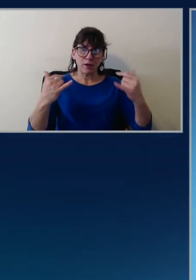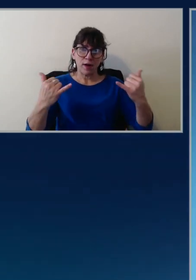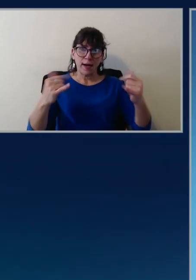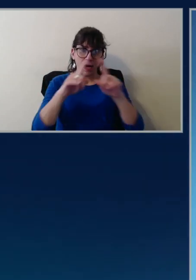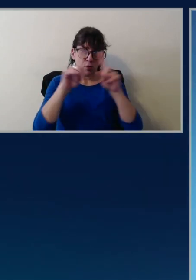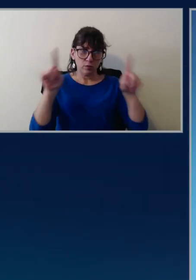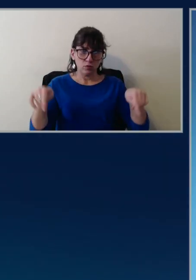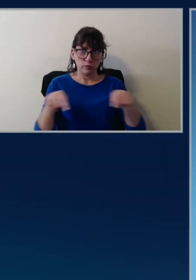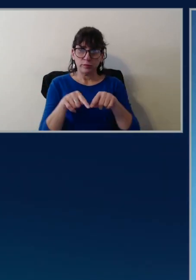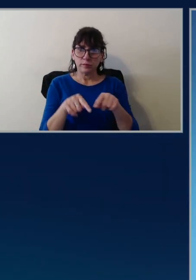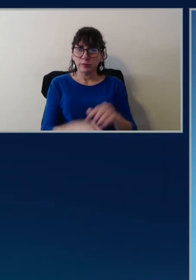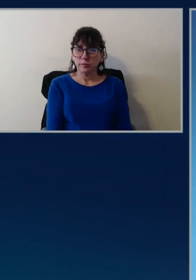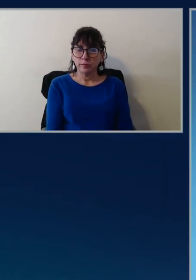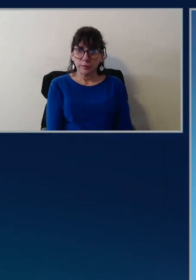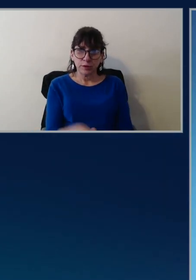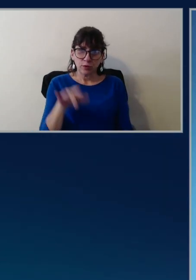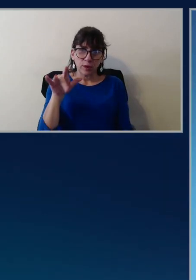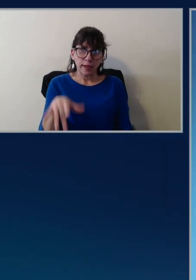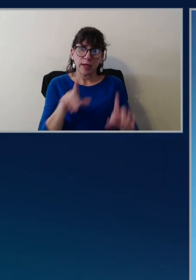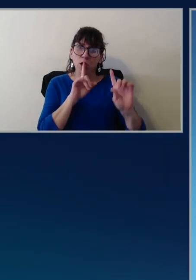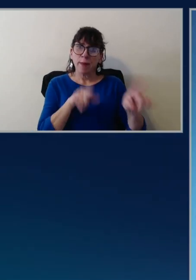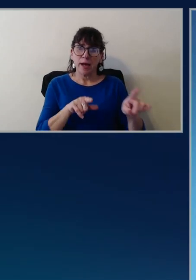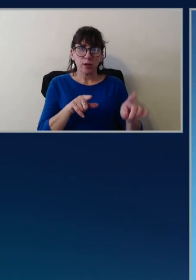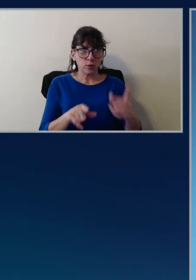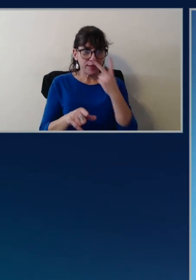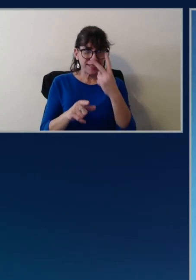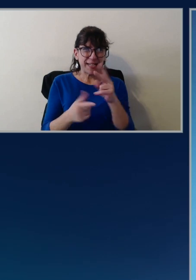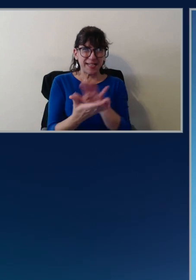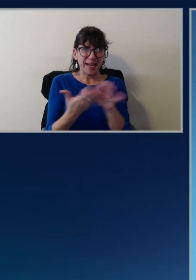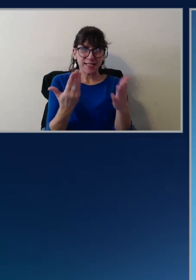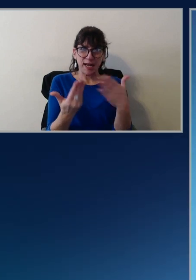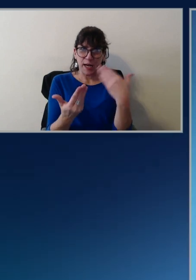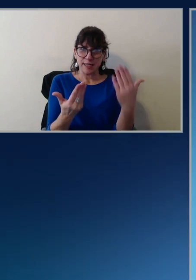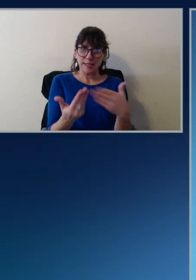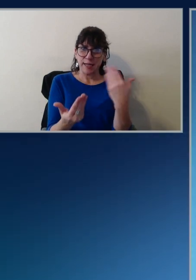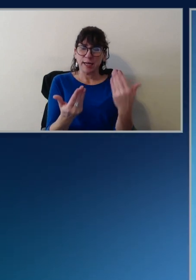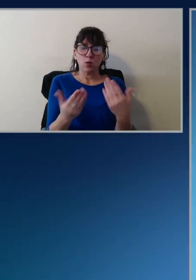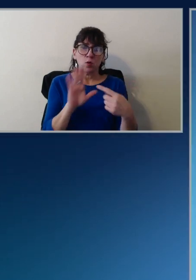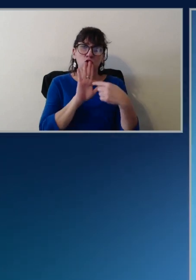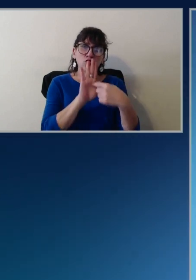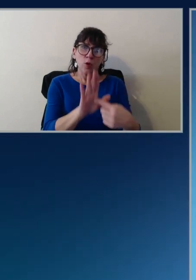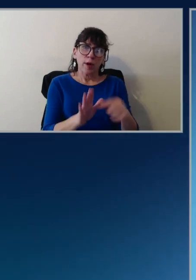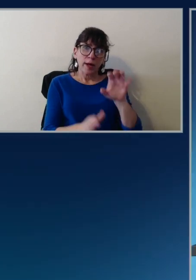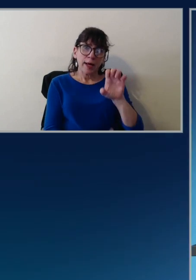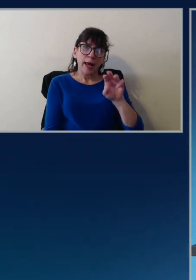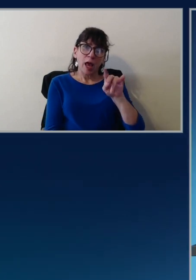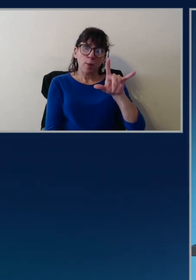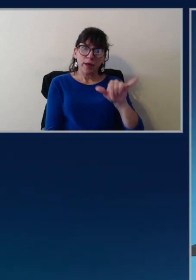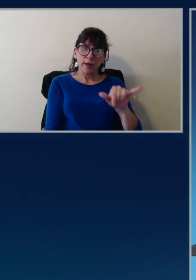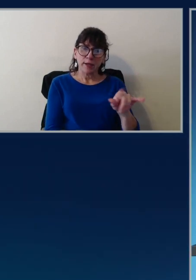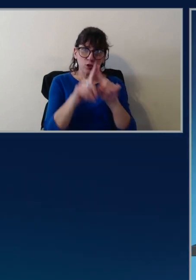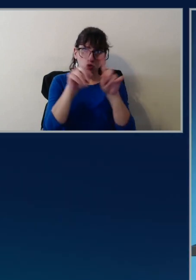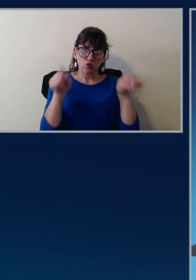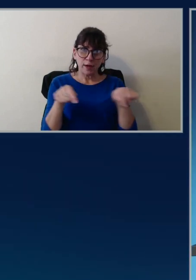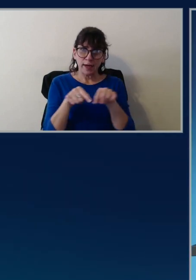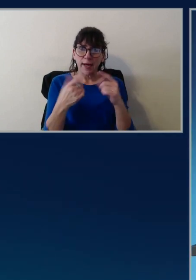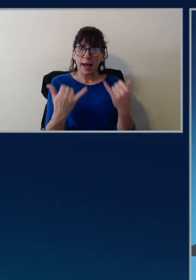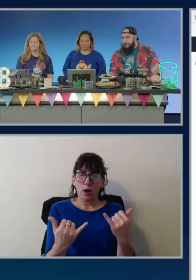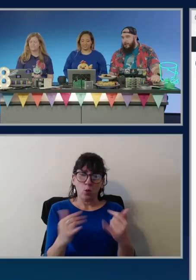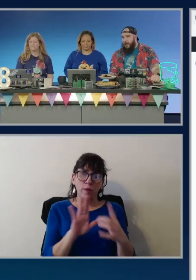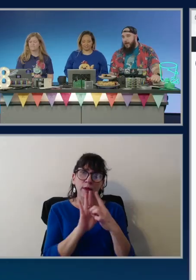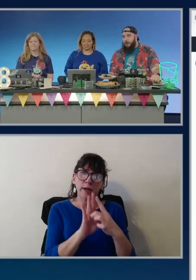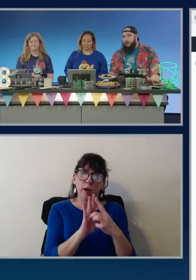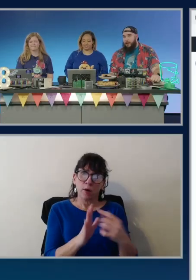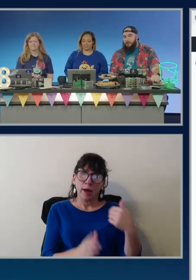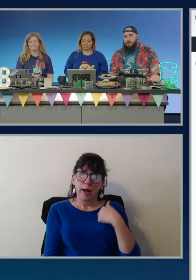plus it a couple of times so you can see this nice and easy. Let's do it. And we're going to be showing Emily's screen right now with a demo that includes data